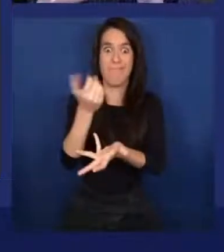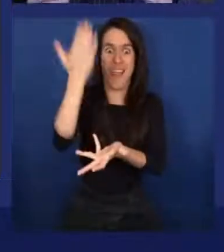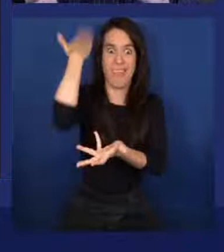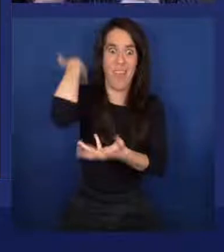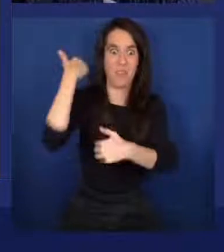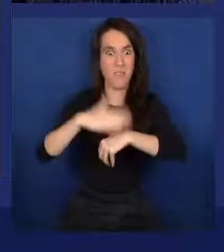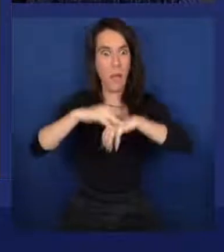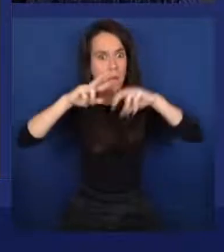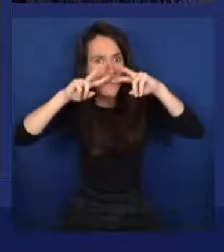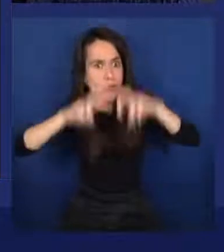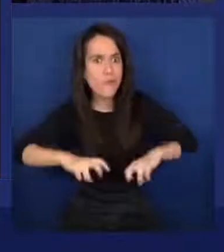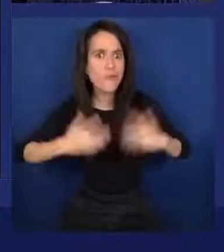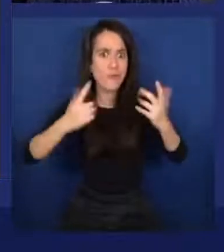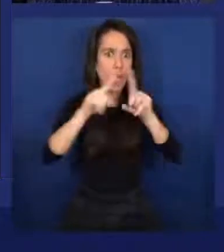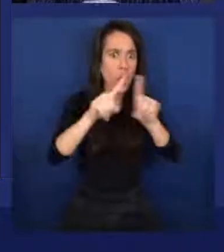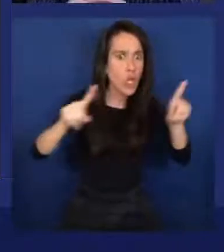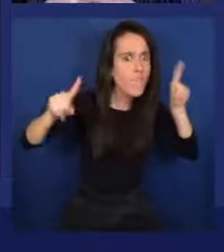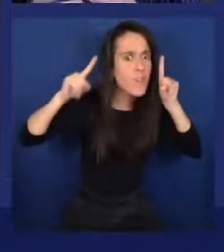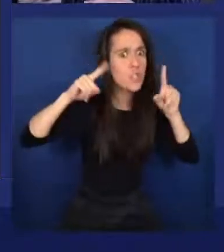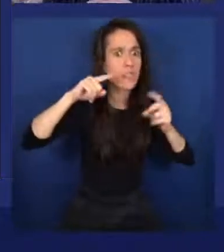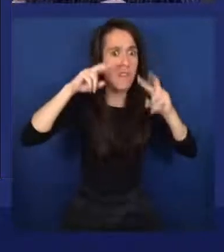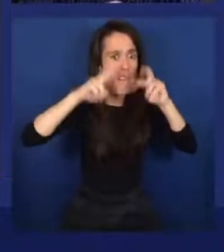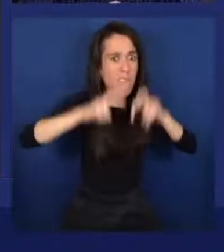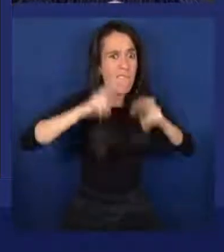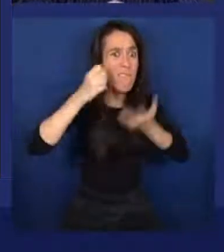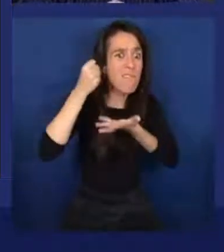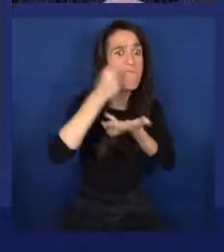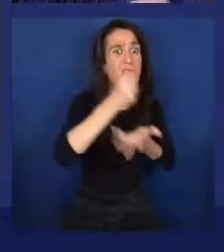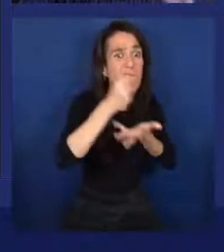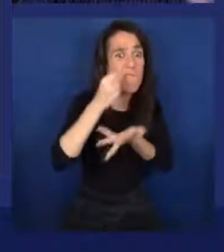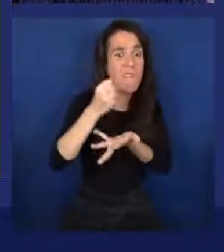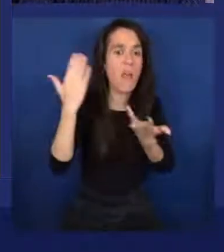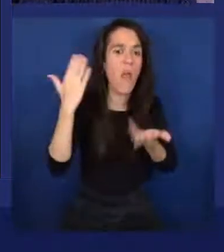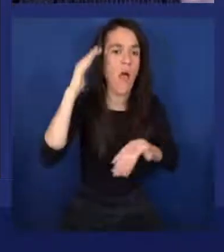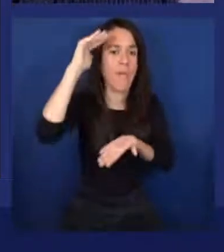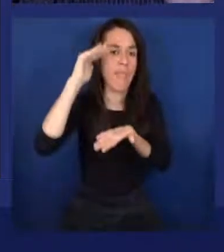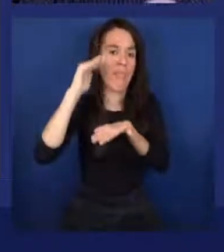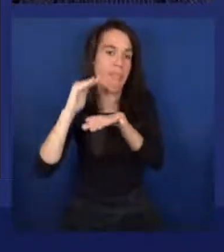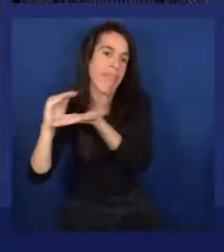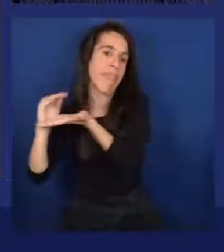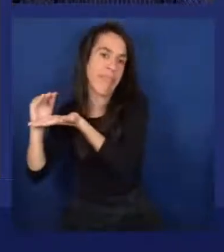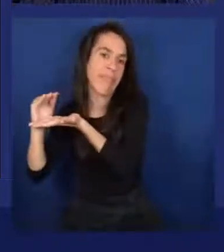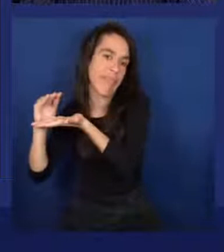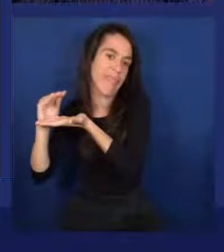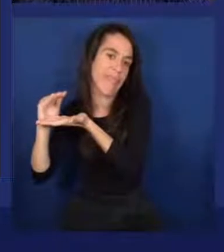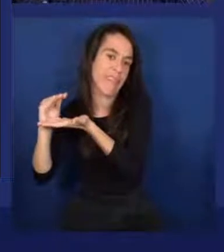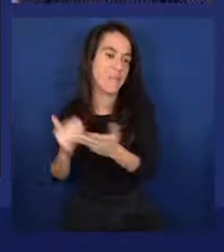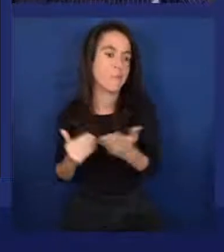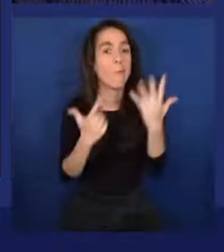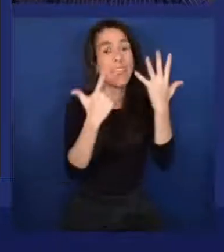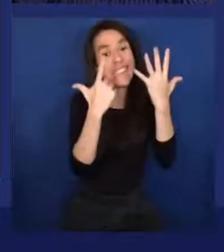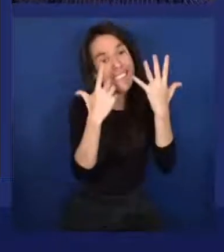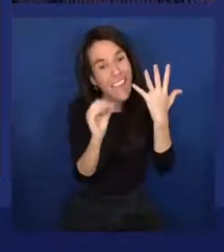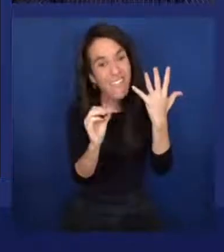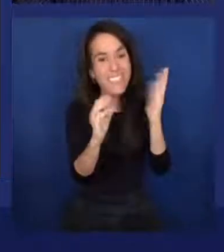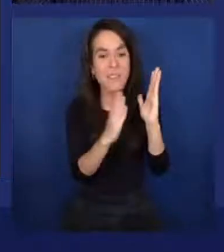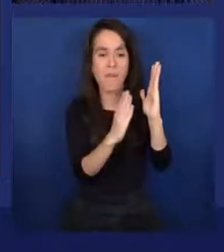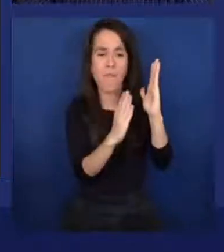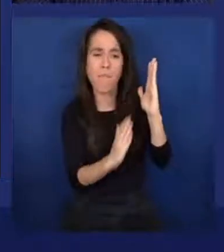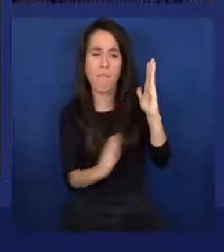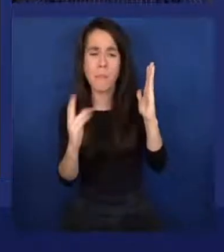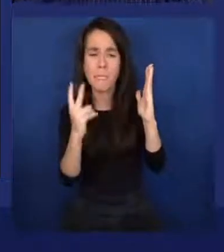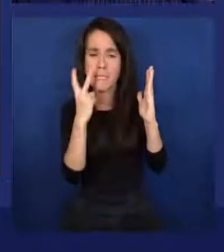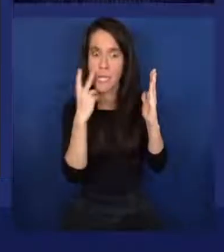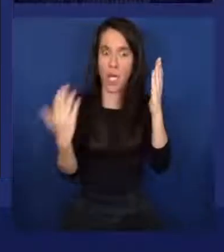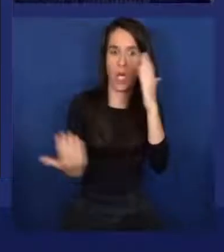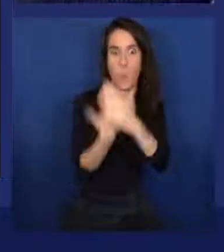of universities, not as much. And so when you get to the late 70s, after a quieter period, you do see a new generation